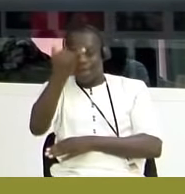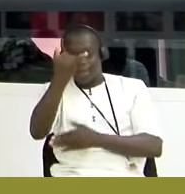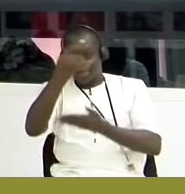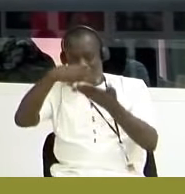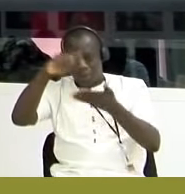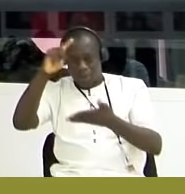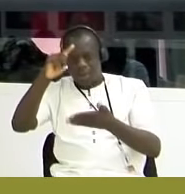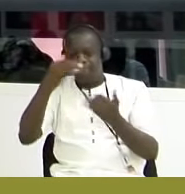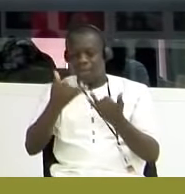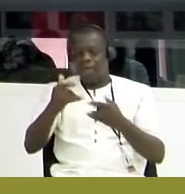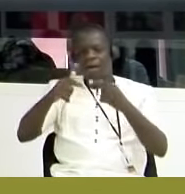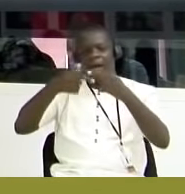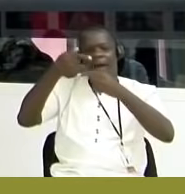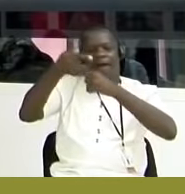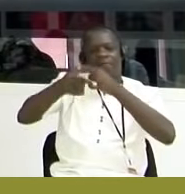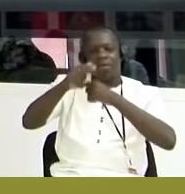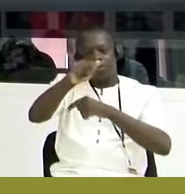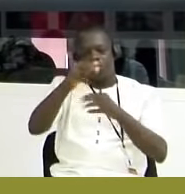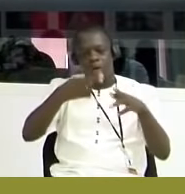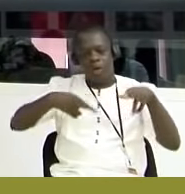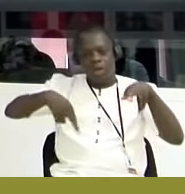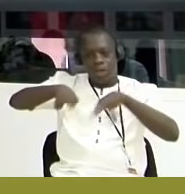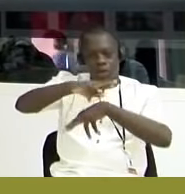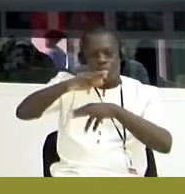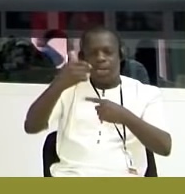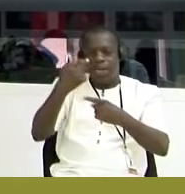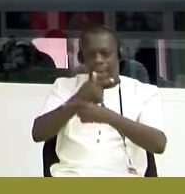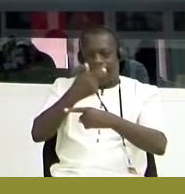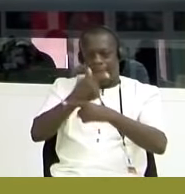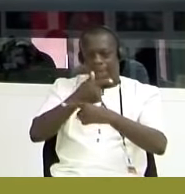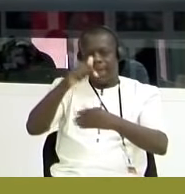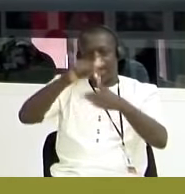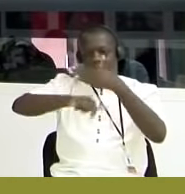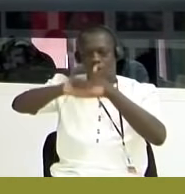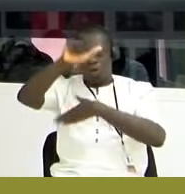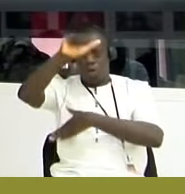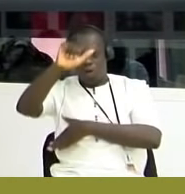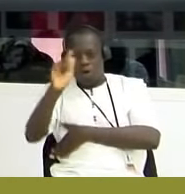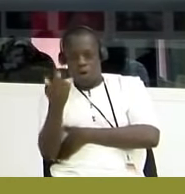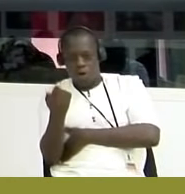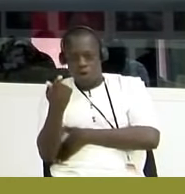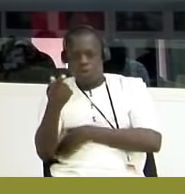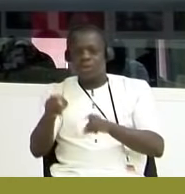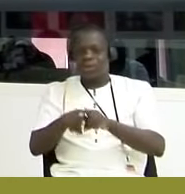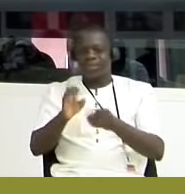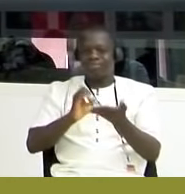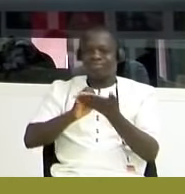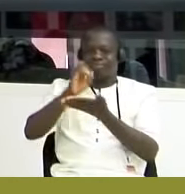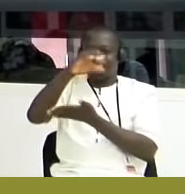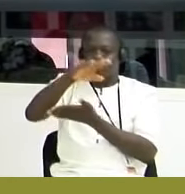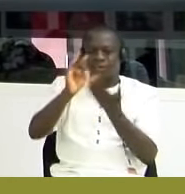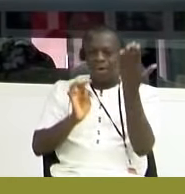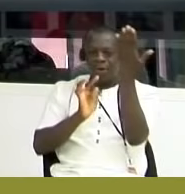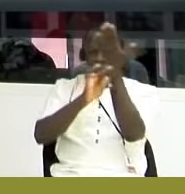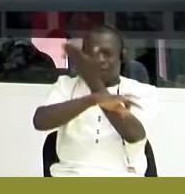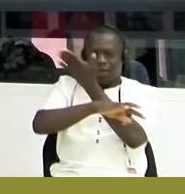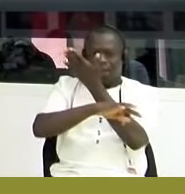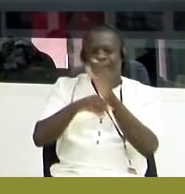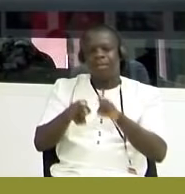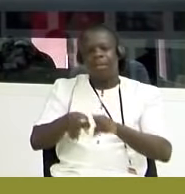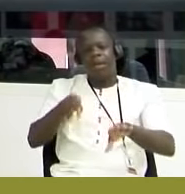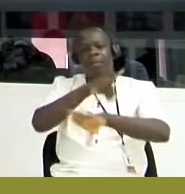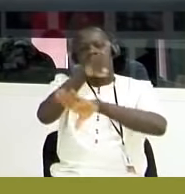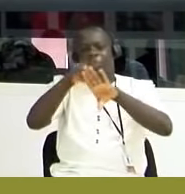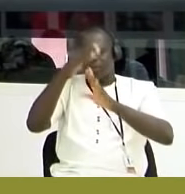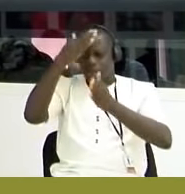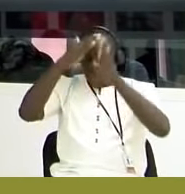after you returned to Gambia, and in August you were posted at Fajara barracks, did you were you given any